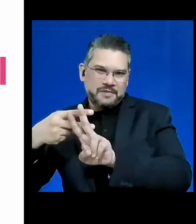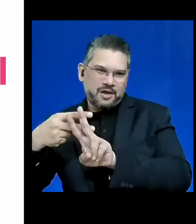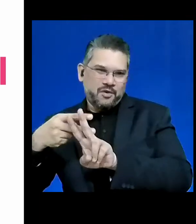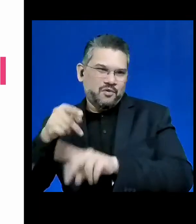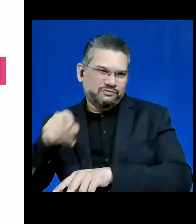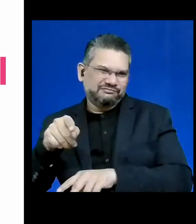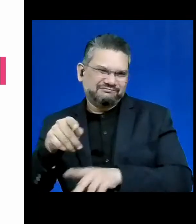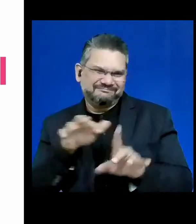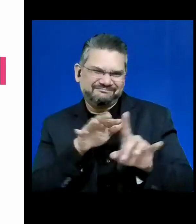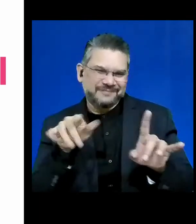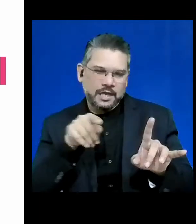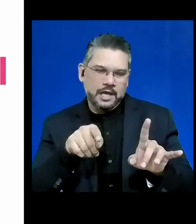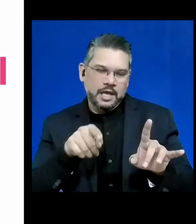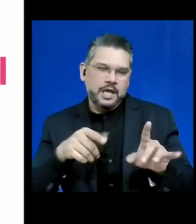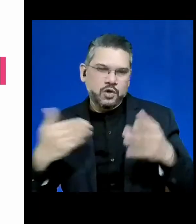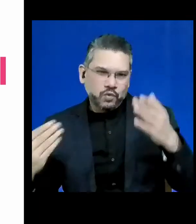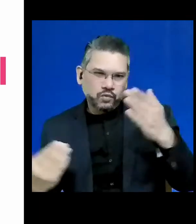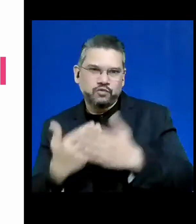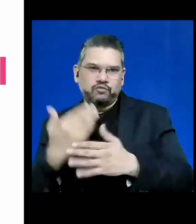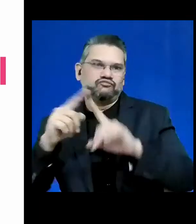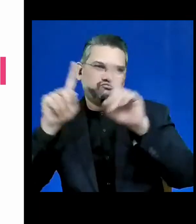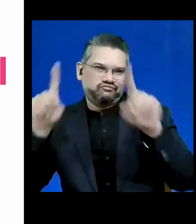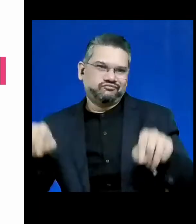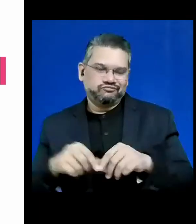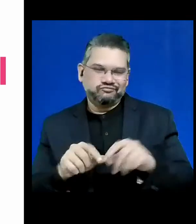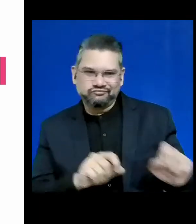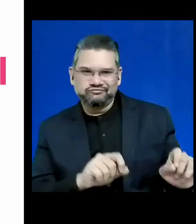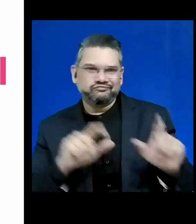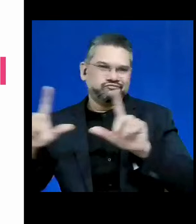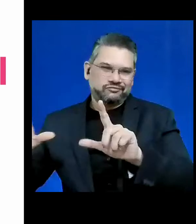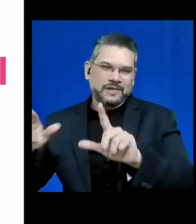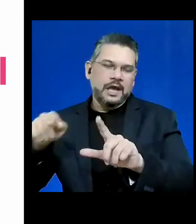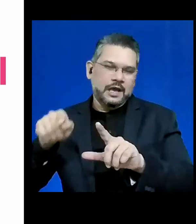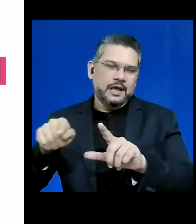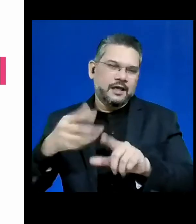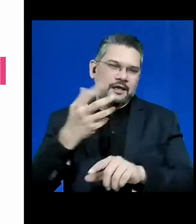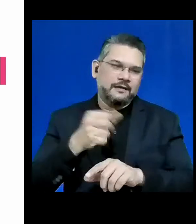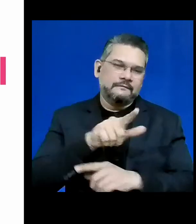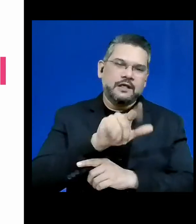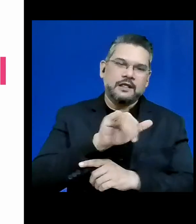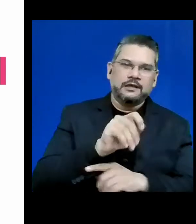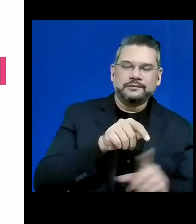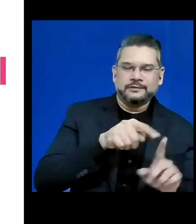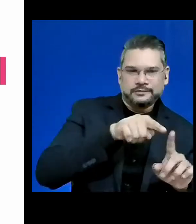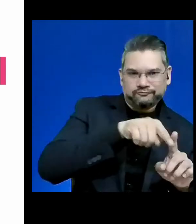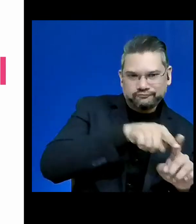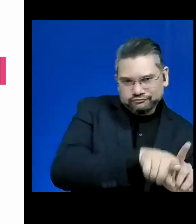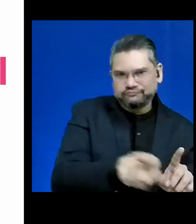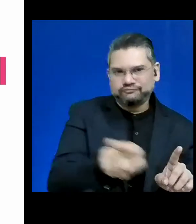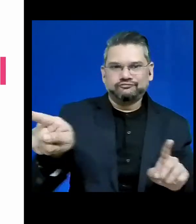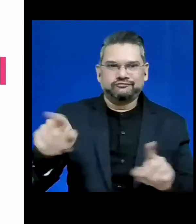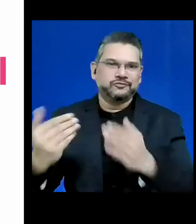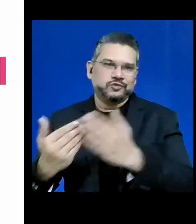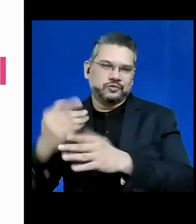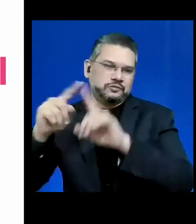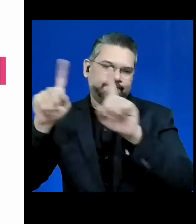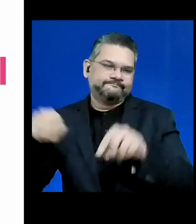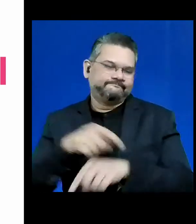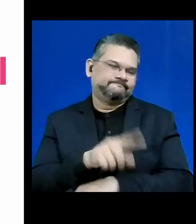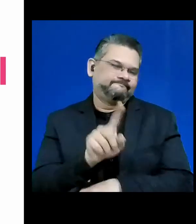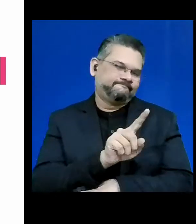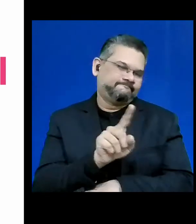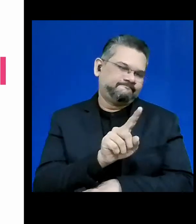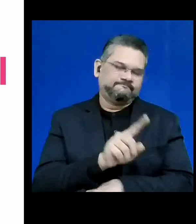to a completely new page that has a new link within the browser bar. And that's an improper use of a